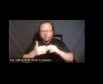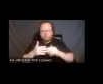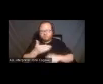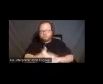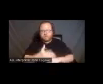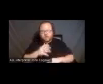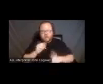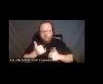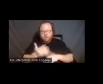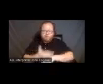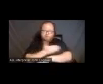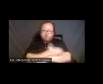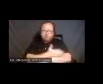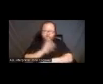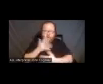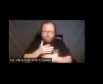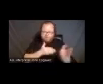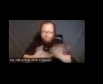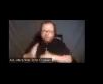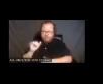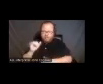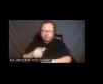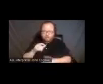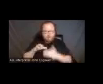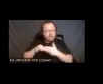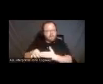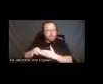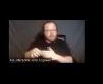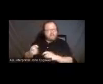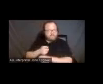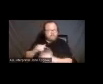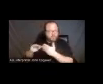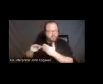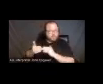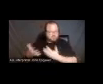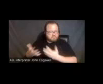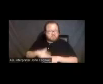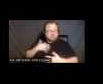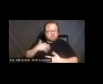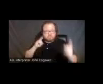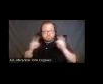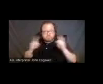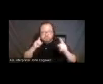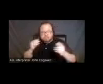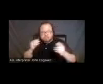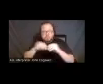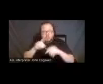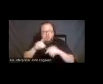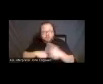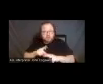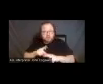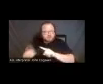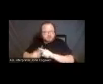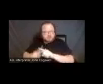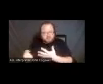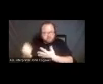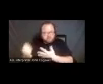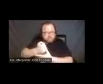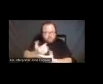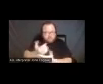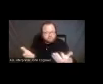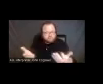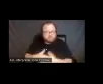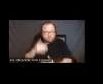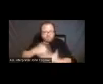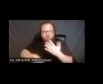improvement plan, and that's led by the community. So we want to hear more about the different priorities and the